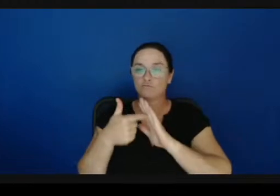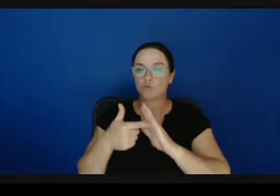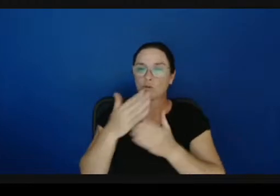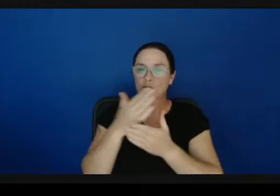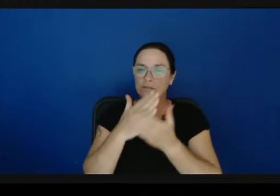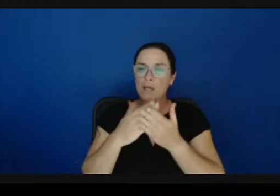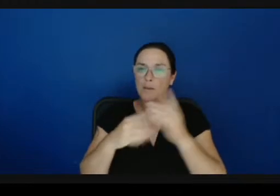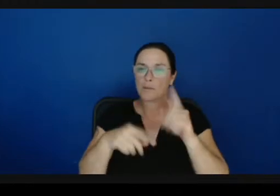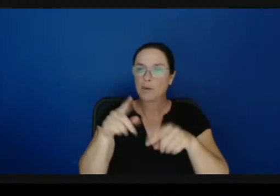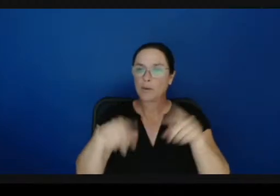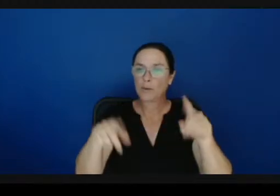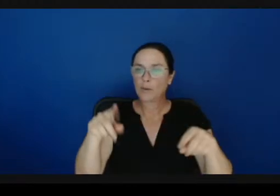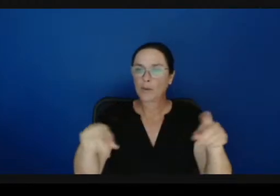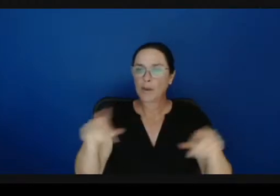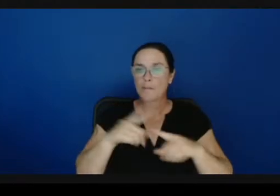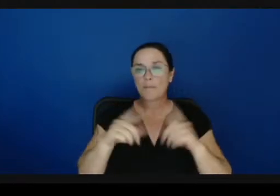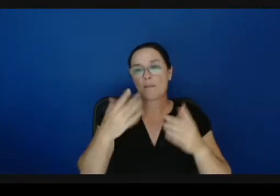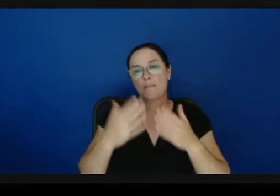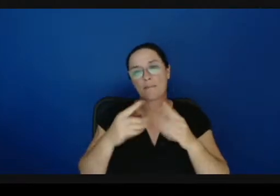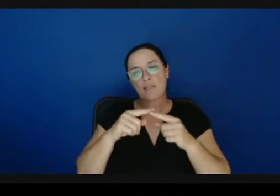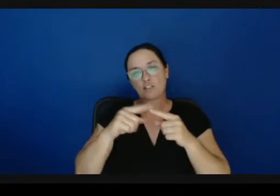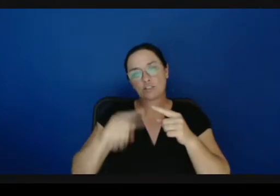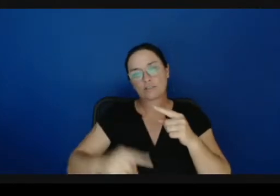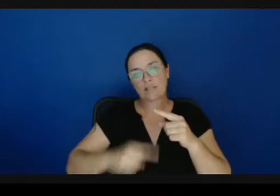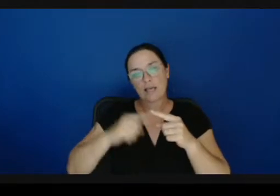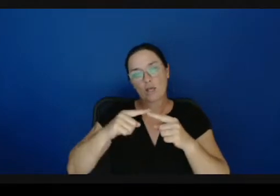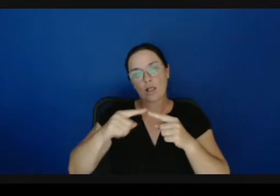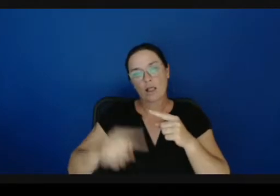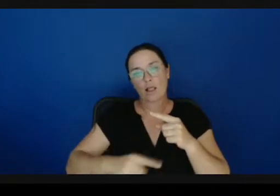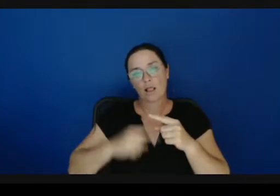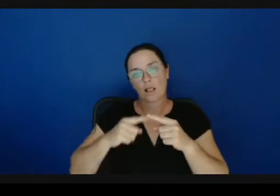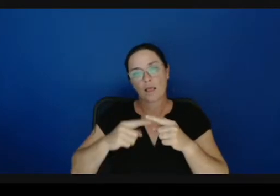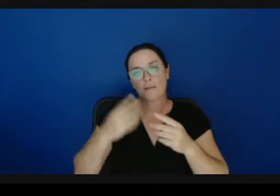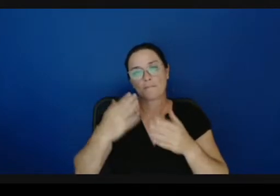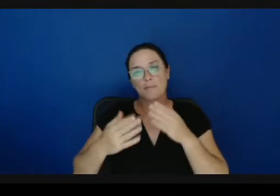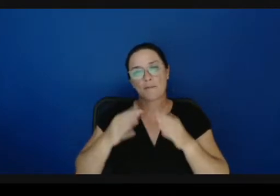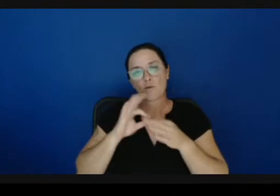might be cyclical or perhaps flank related. It's not quite clear exactly here.